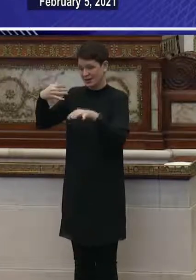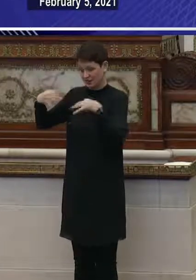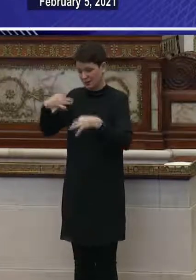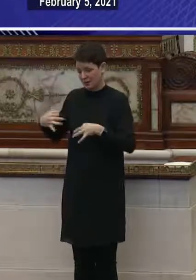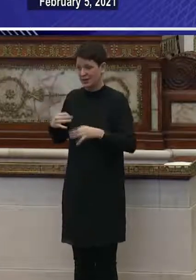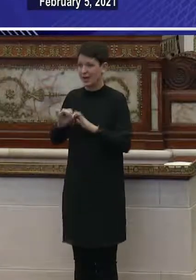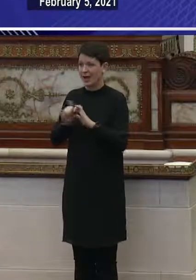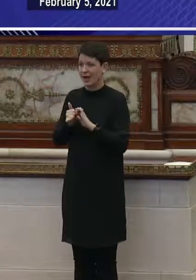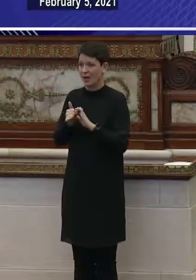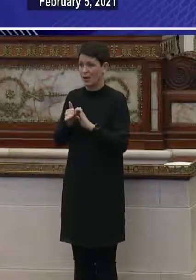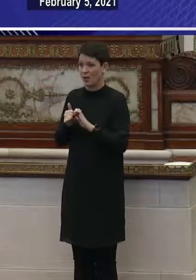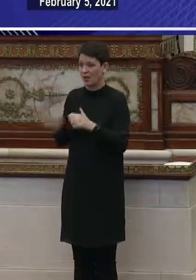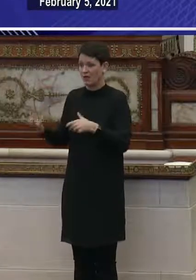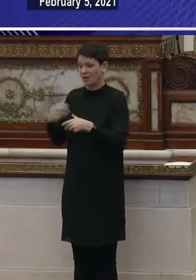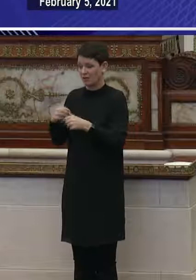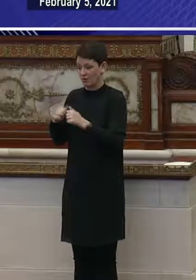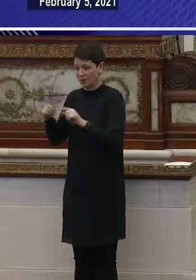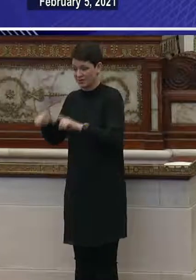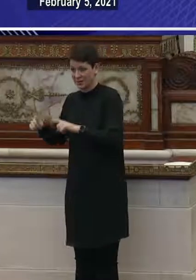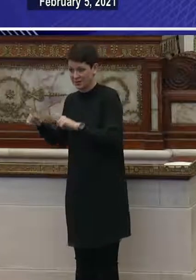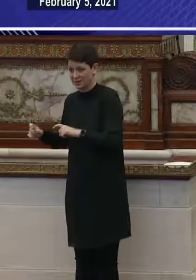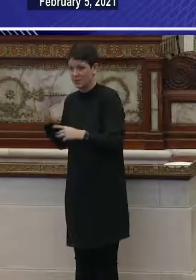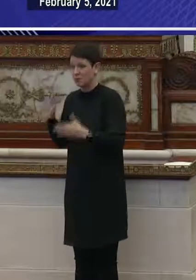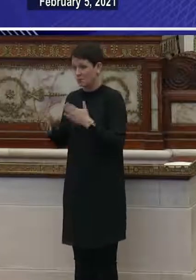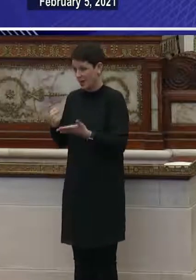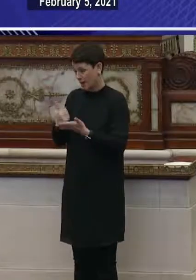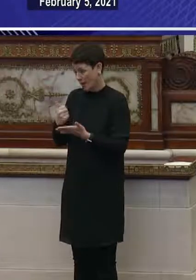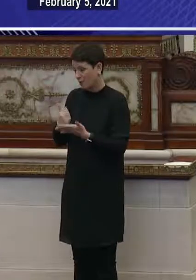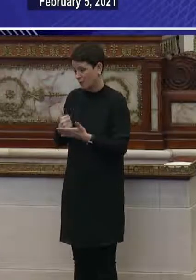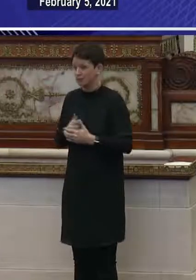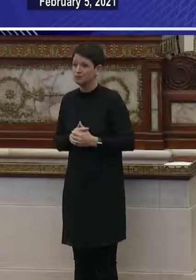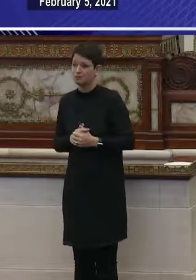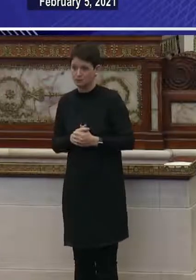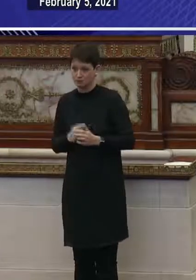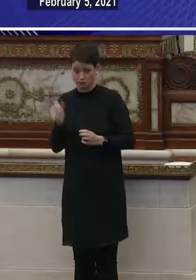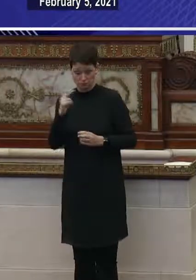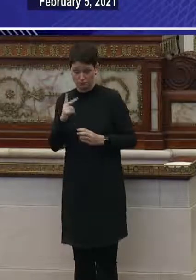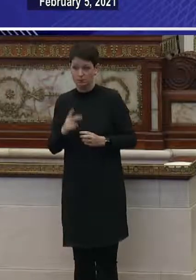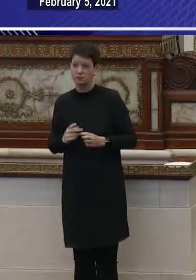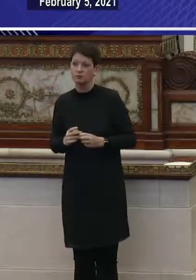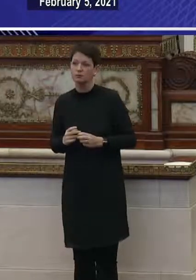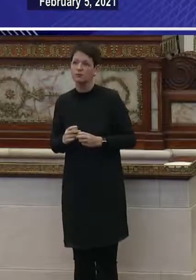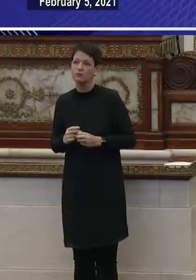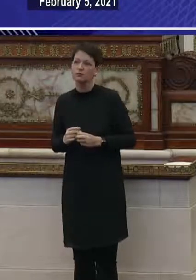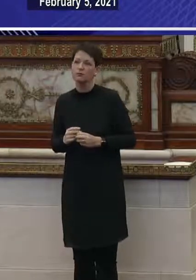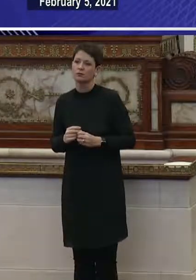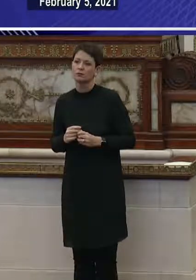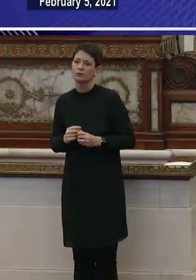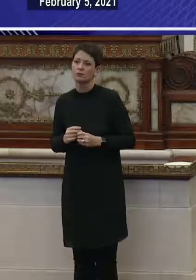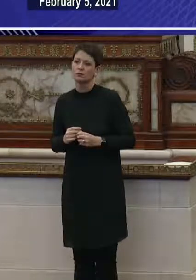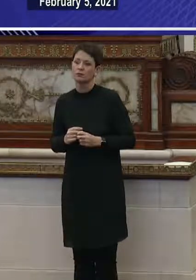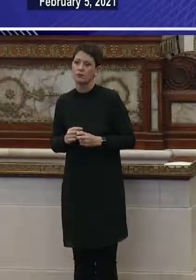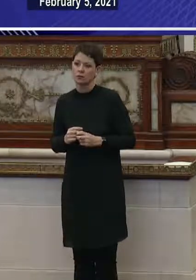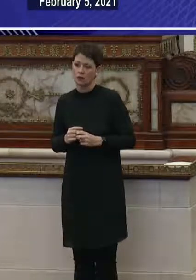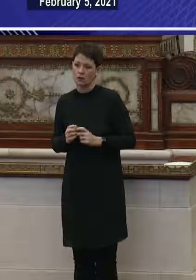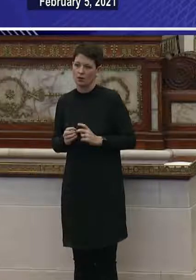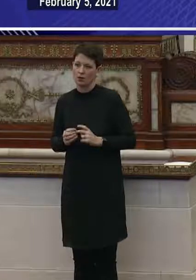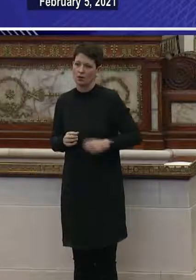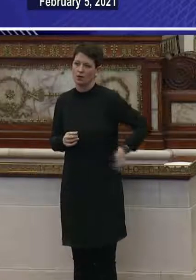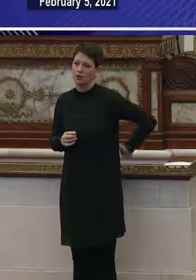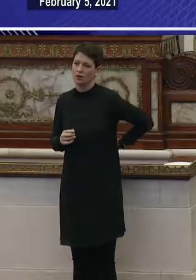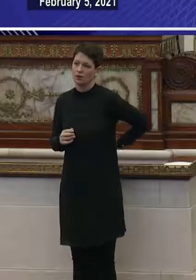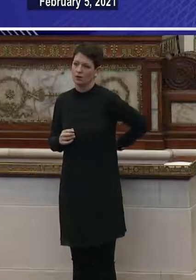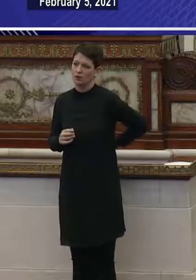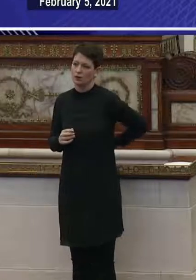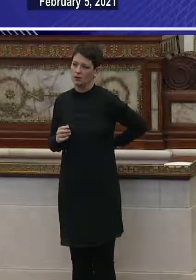about how they get involved in testing, that might help a little bit. So when there was a very